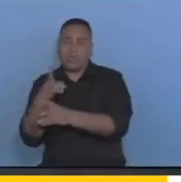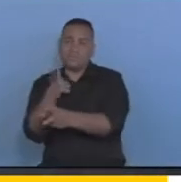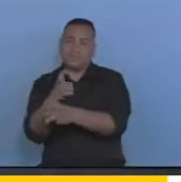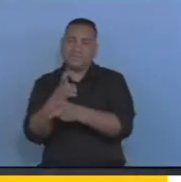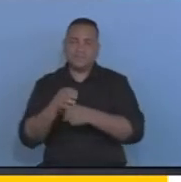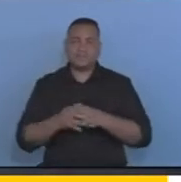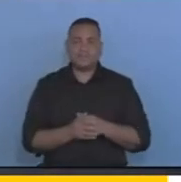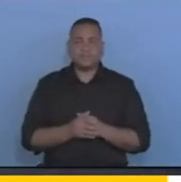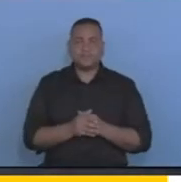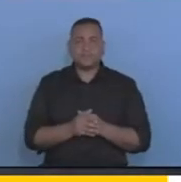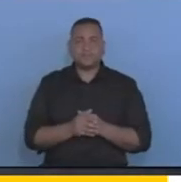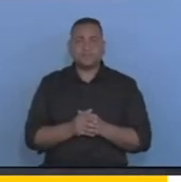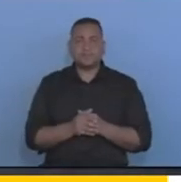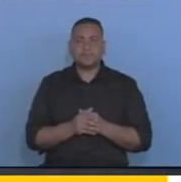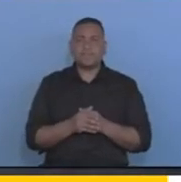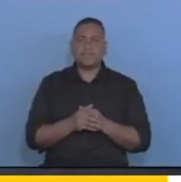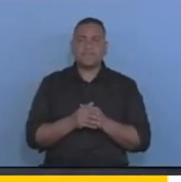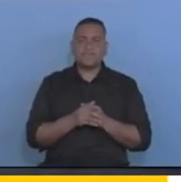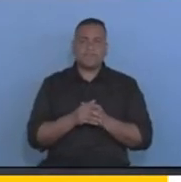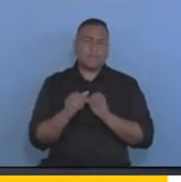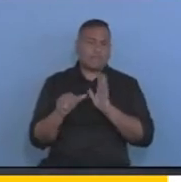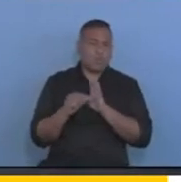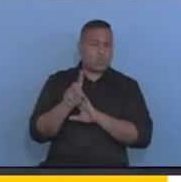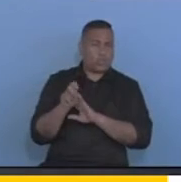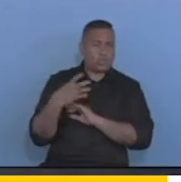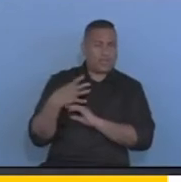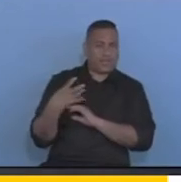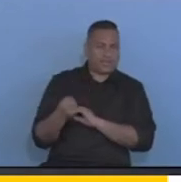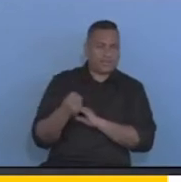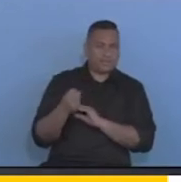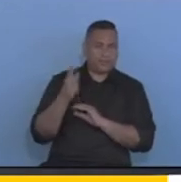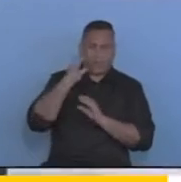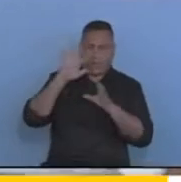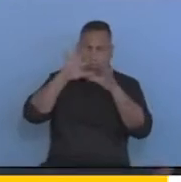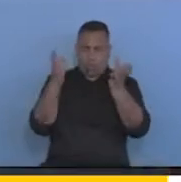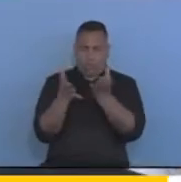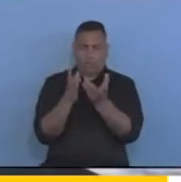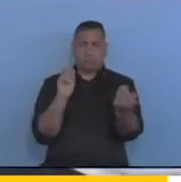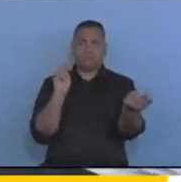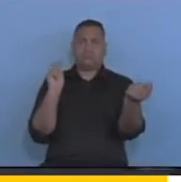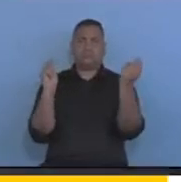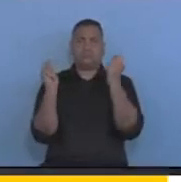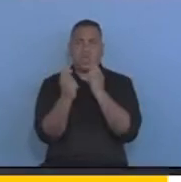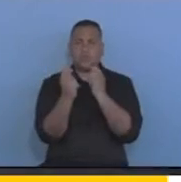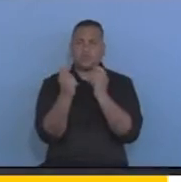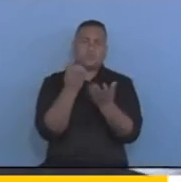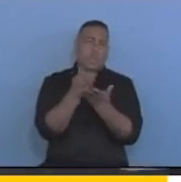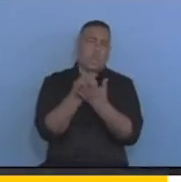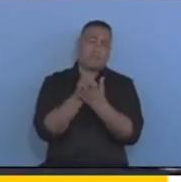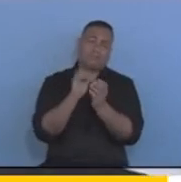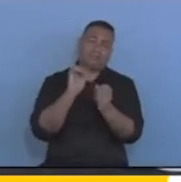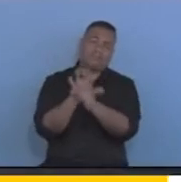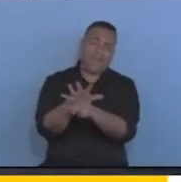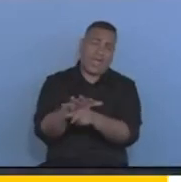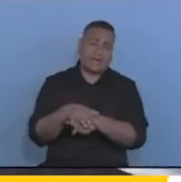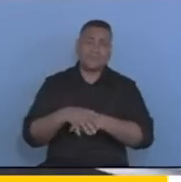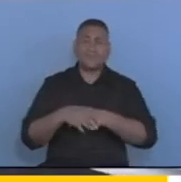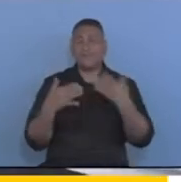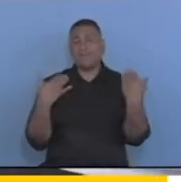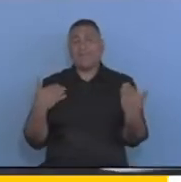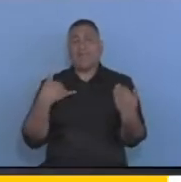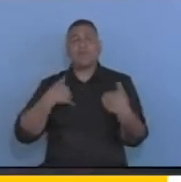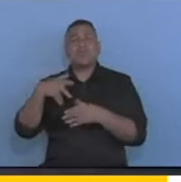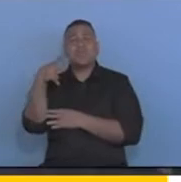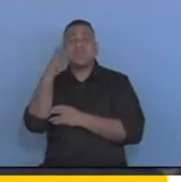because where the world is going, where the country is going, the economies of the world is going. And we all hear it, it's almost like a buzzword, the fourth industrial